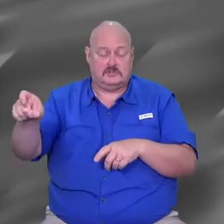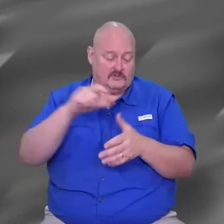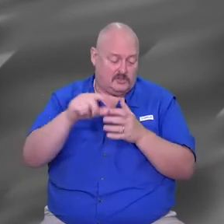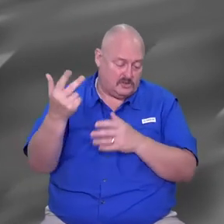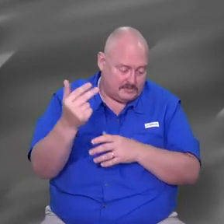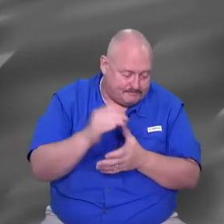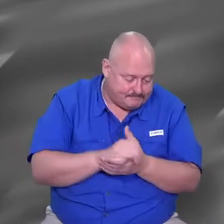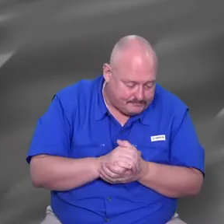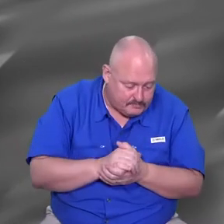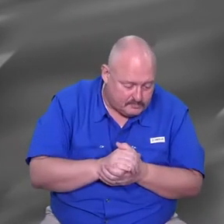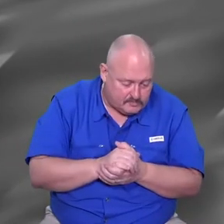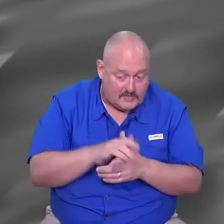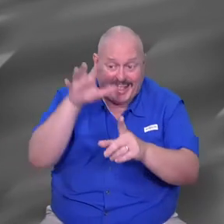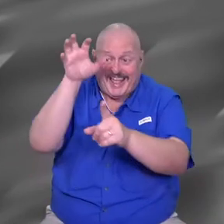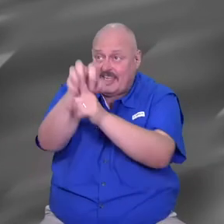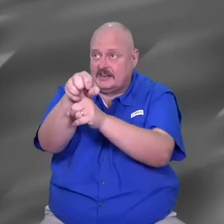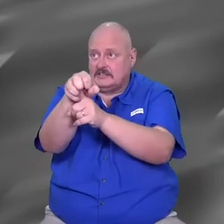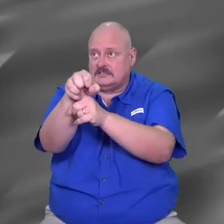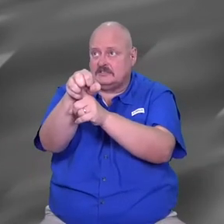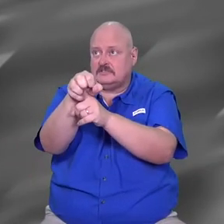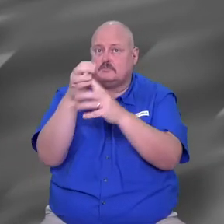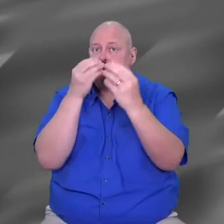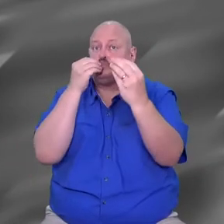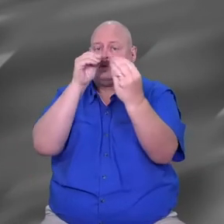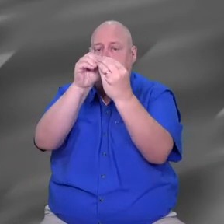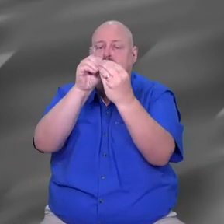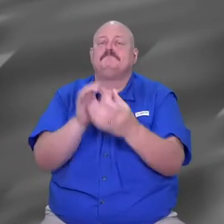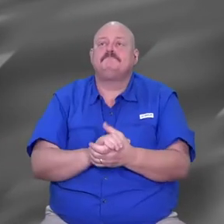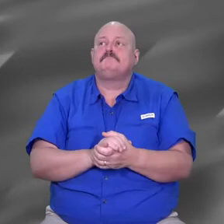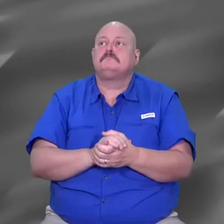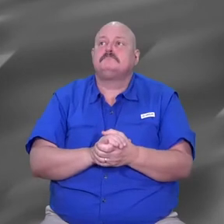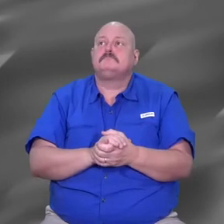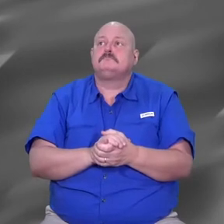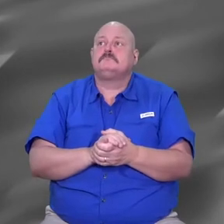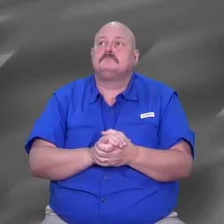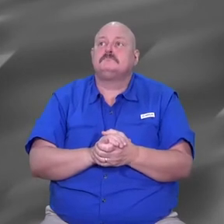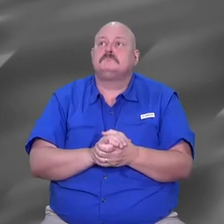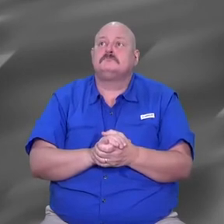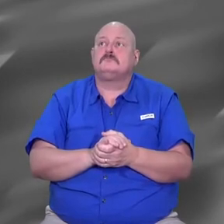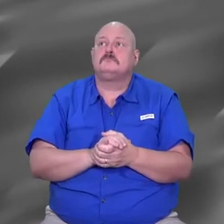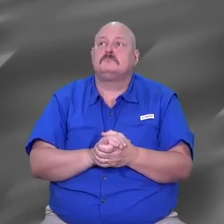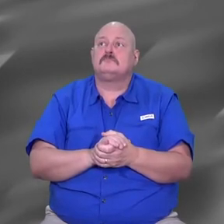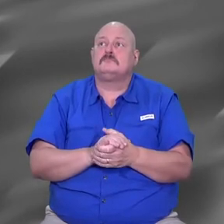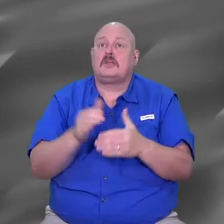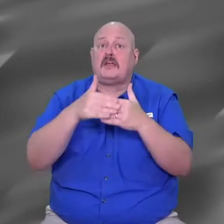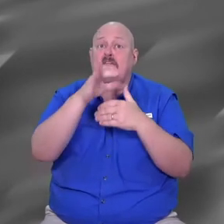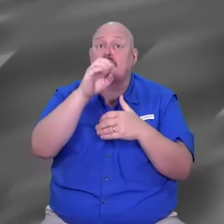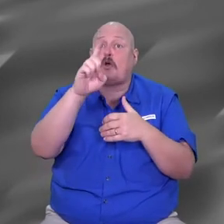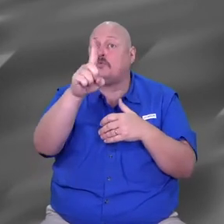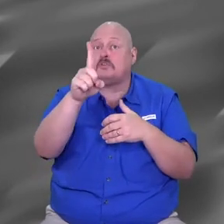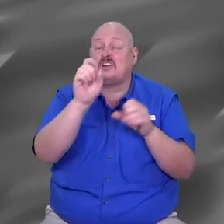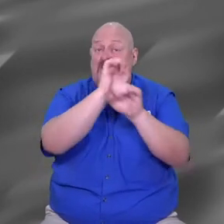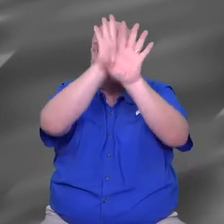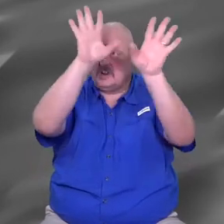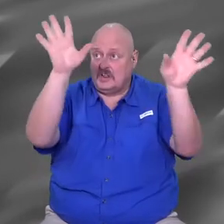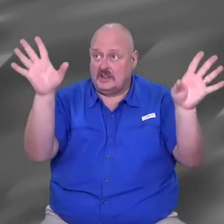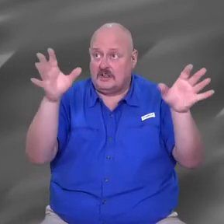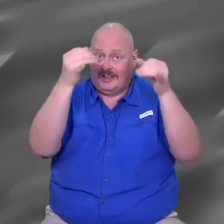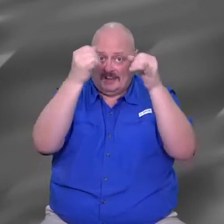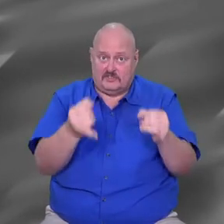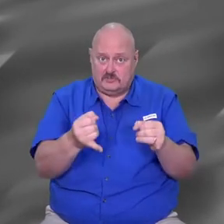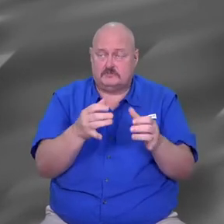13, she catches him and kisses him. A forward, overt